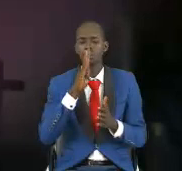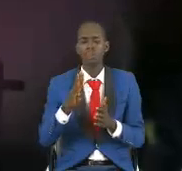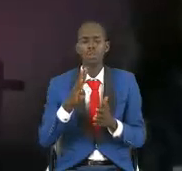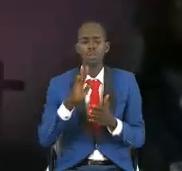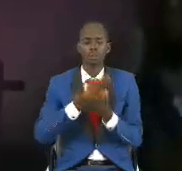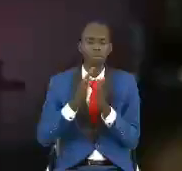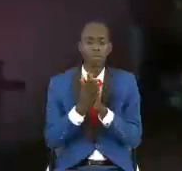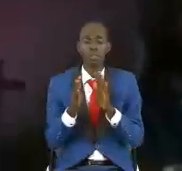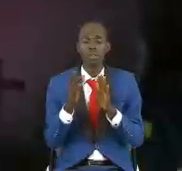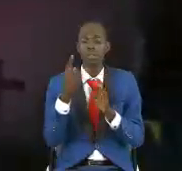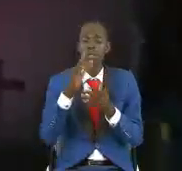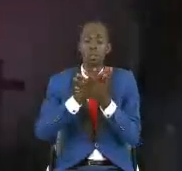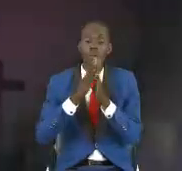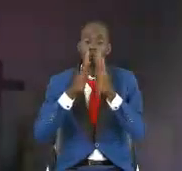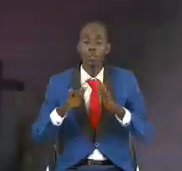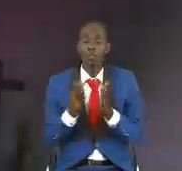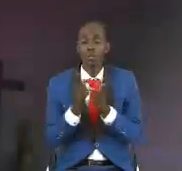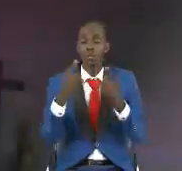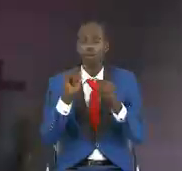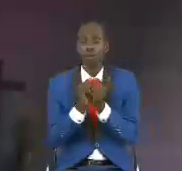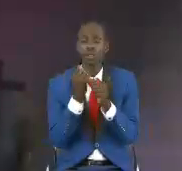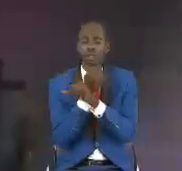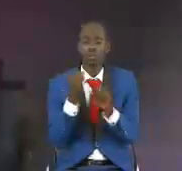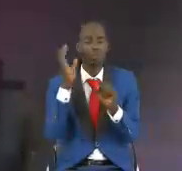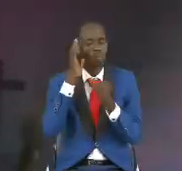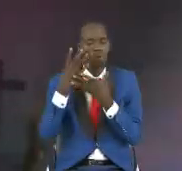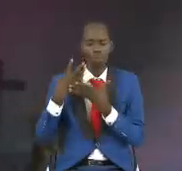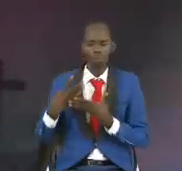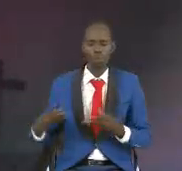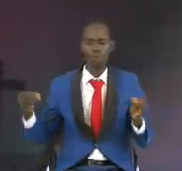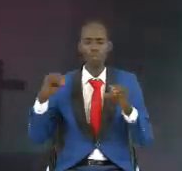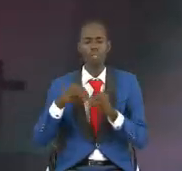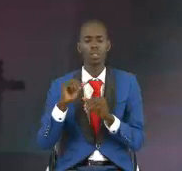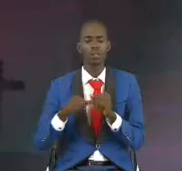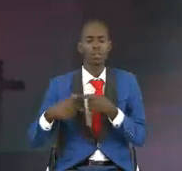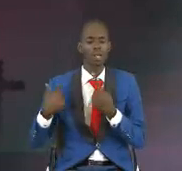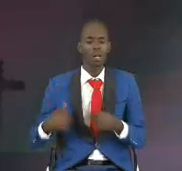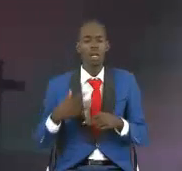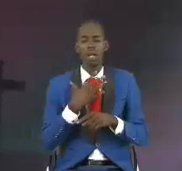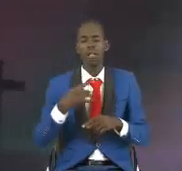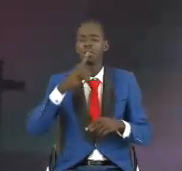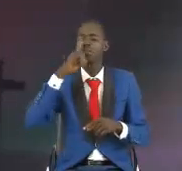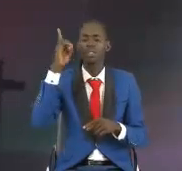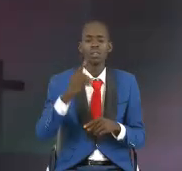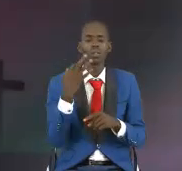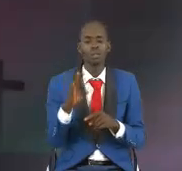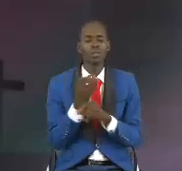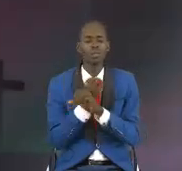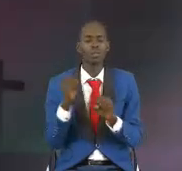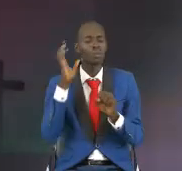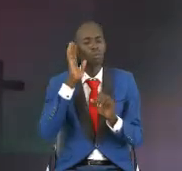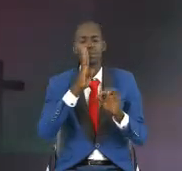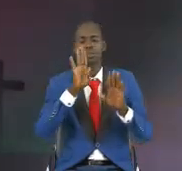will settle in every heart. And the assurance of salvation will be given to everyone now